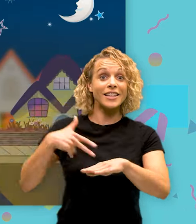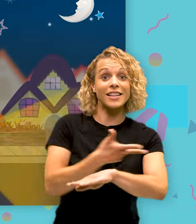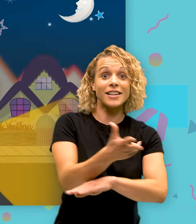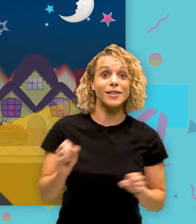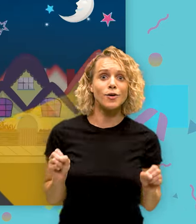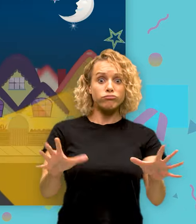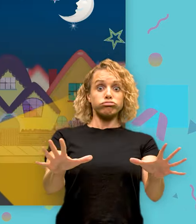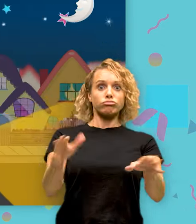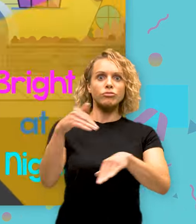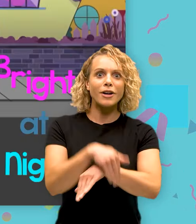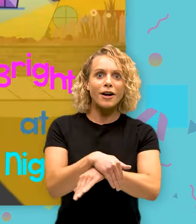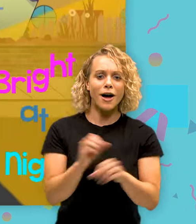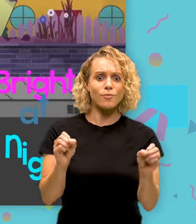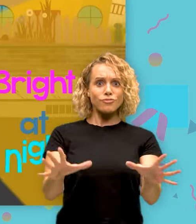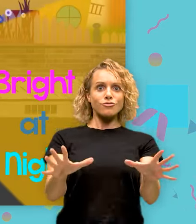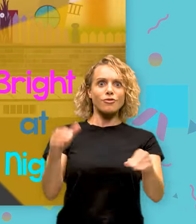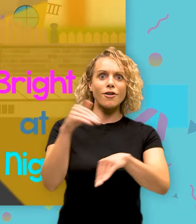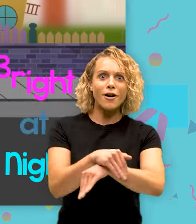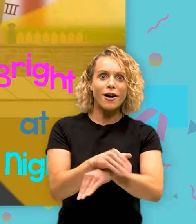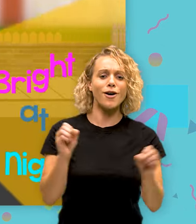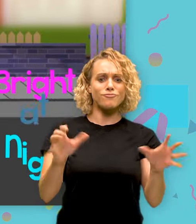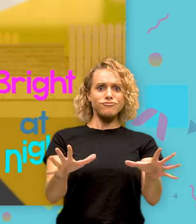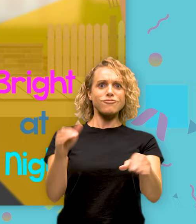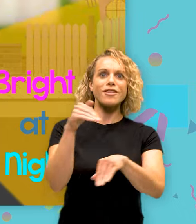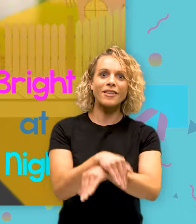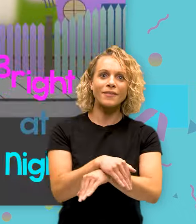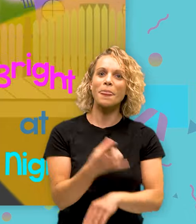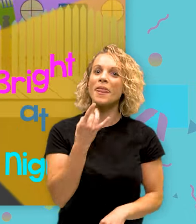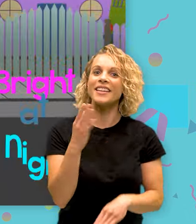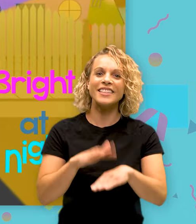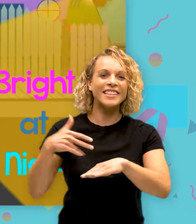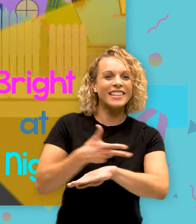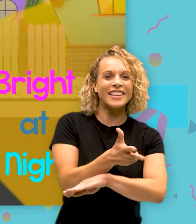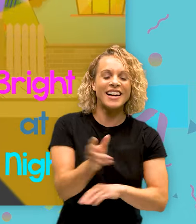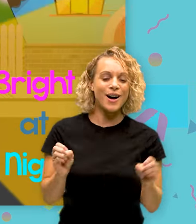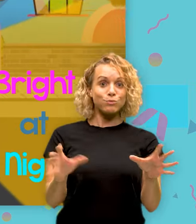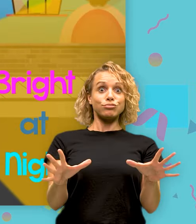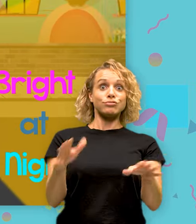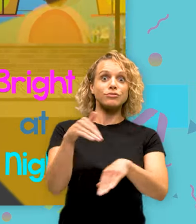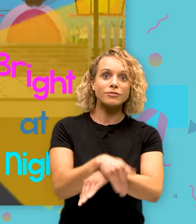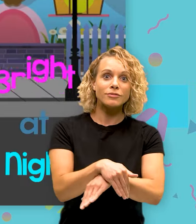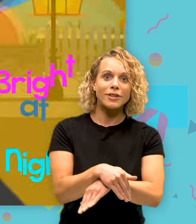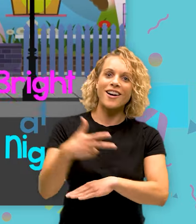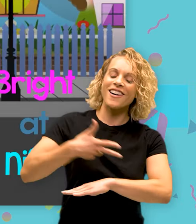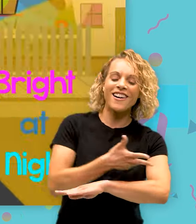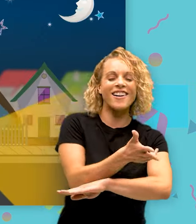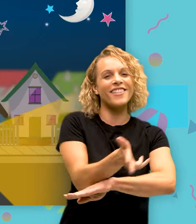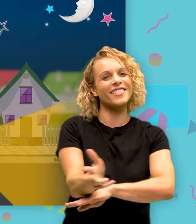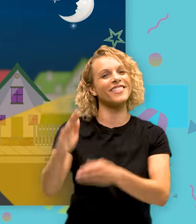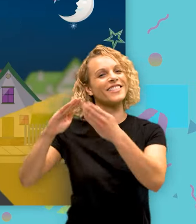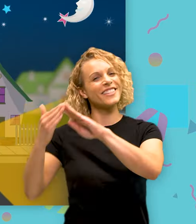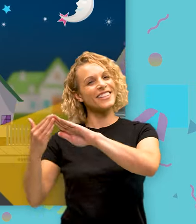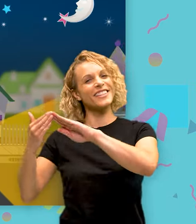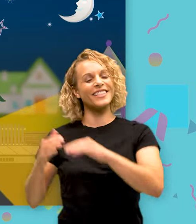The lights on the bus are bright at night, bright at night, bright at night. The lights on the bus are bright at night,